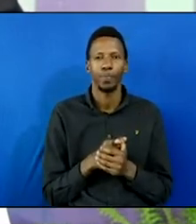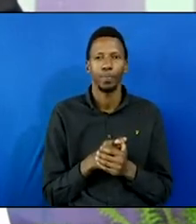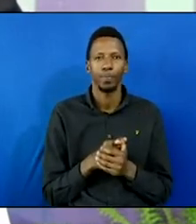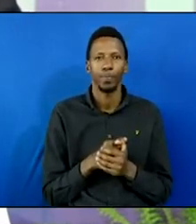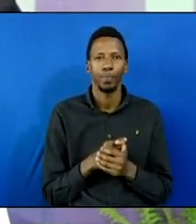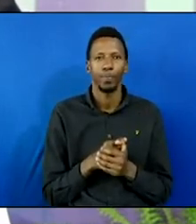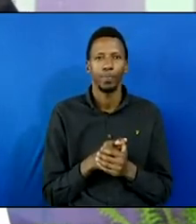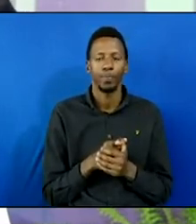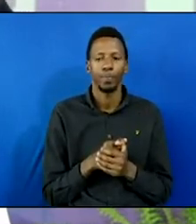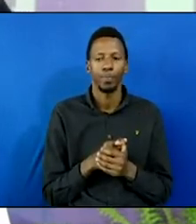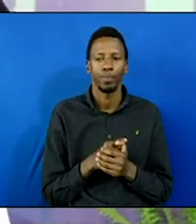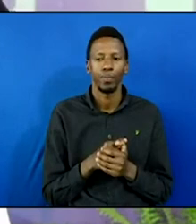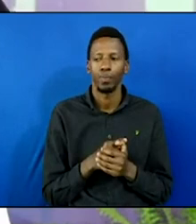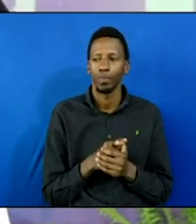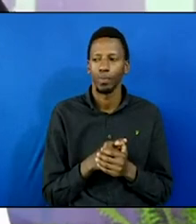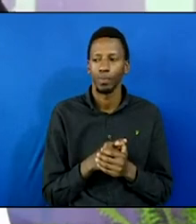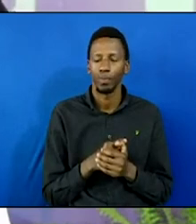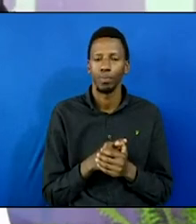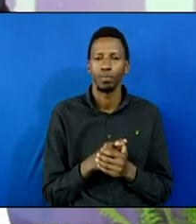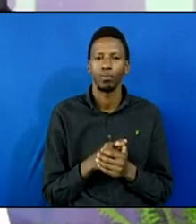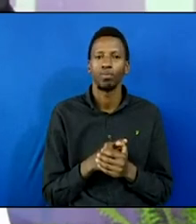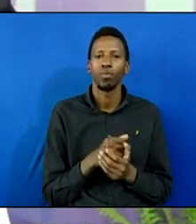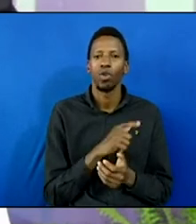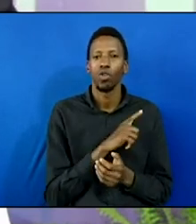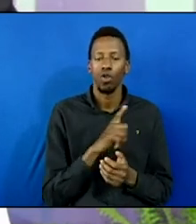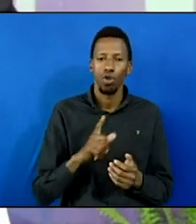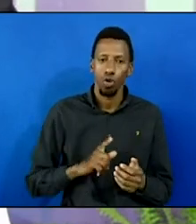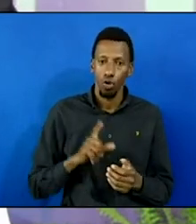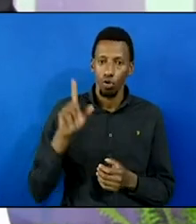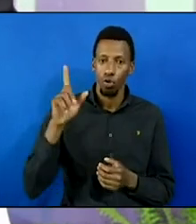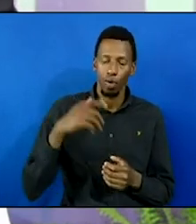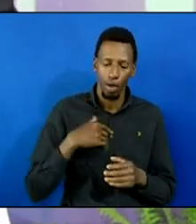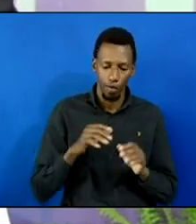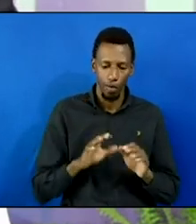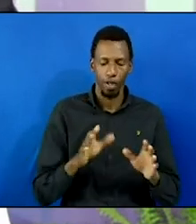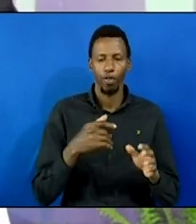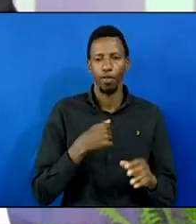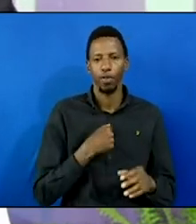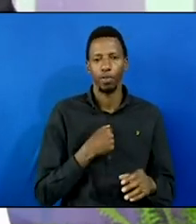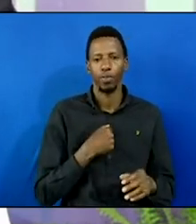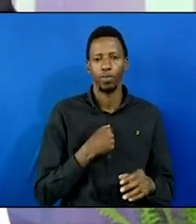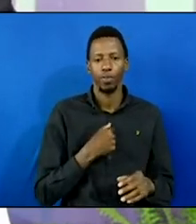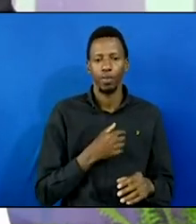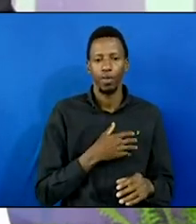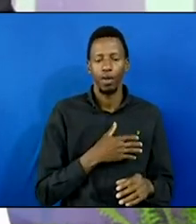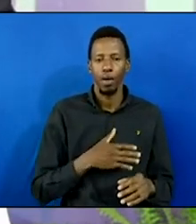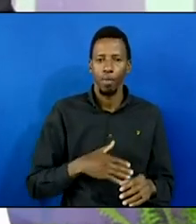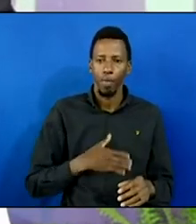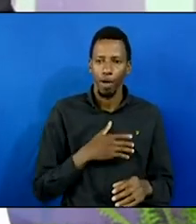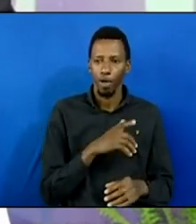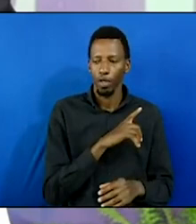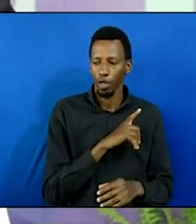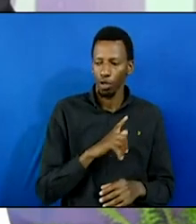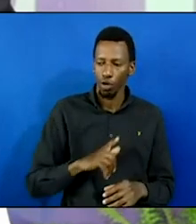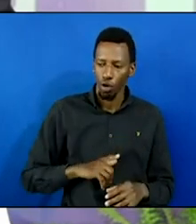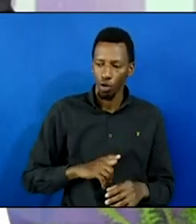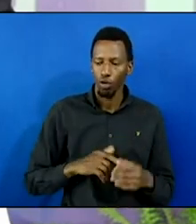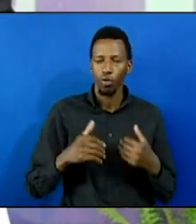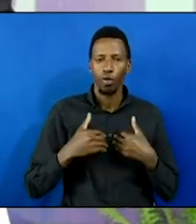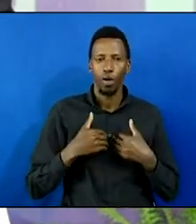"But Zion says, the Lord has forsaken me, and my Lord has forgotten